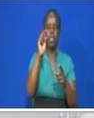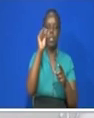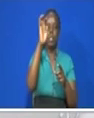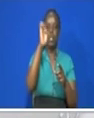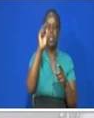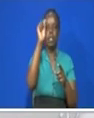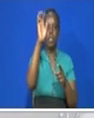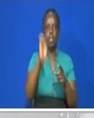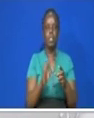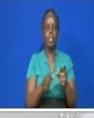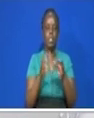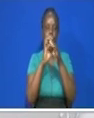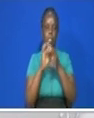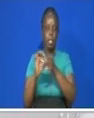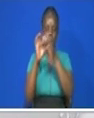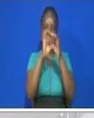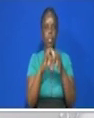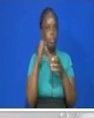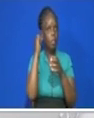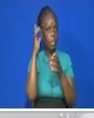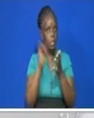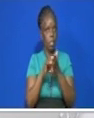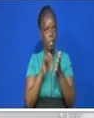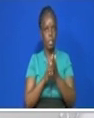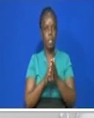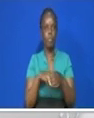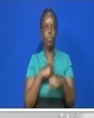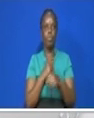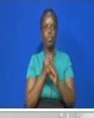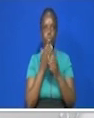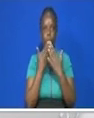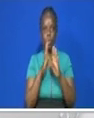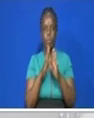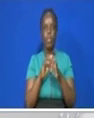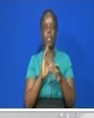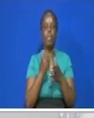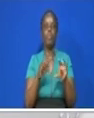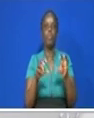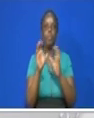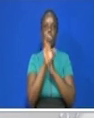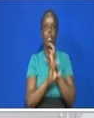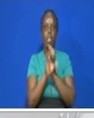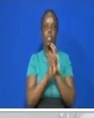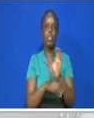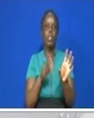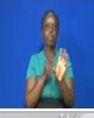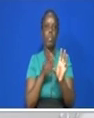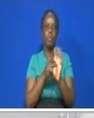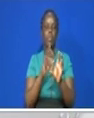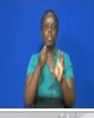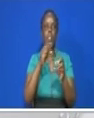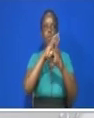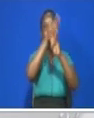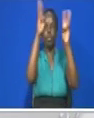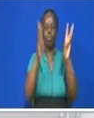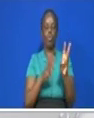refers to an alliance of understanding that was formed by some countries that participated in the